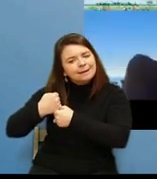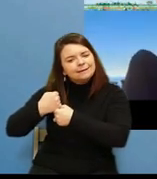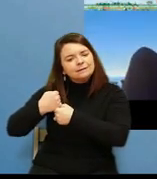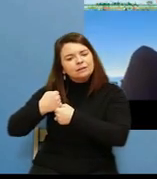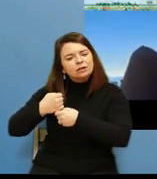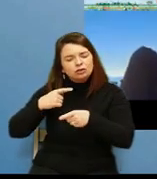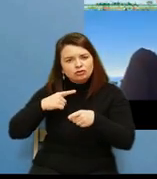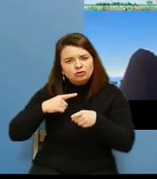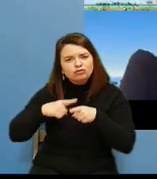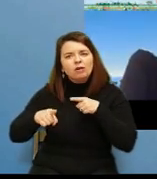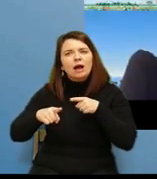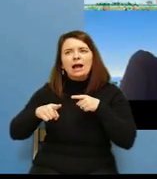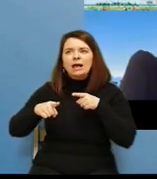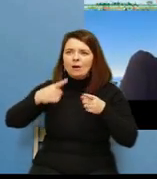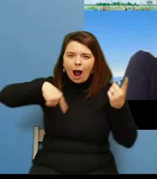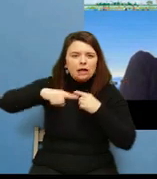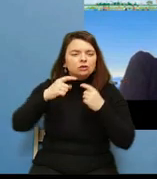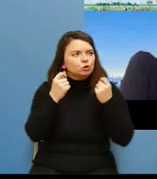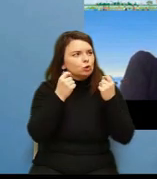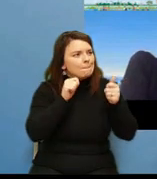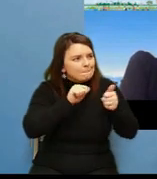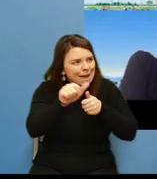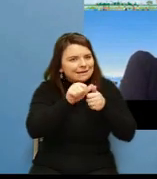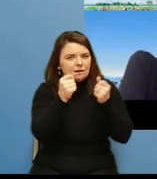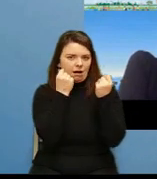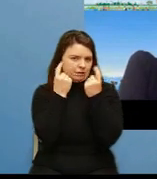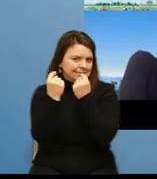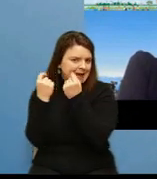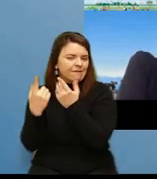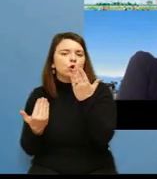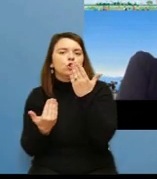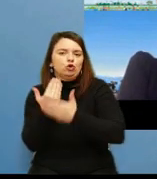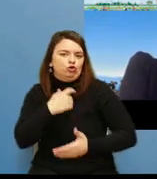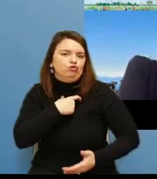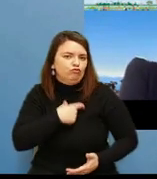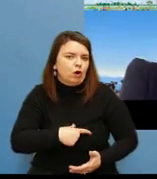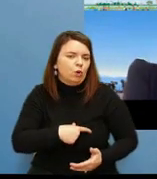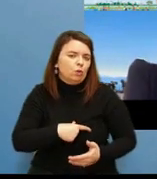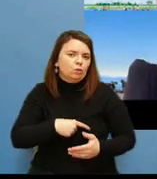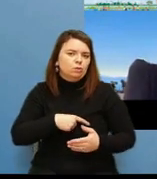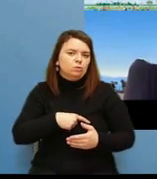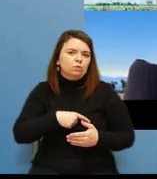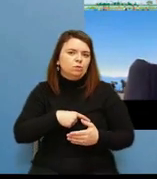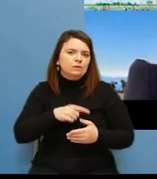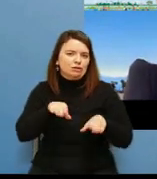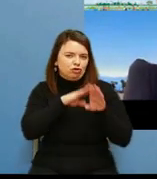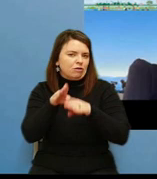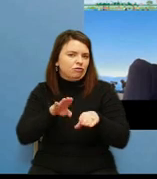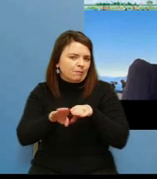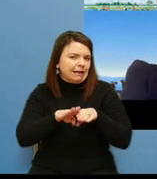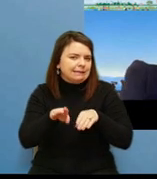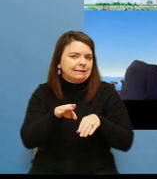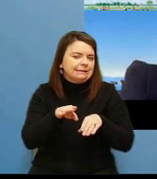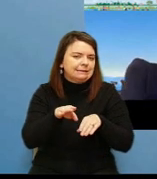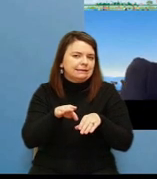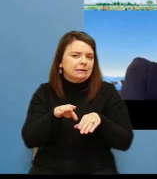help us with our campaign to get better understanding of the new roles in general practice, and really trying to